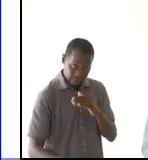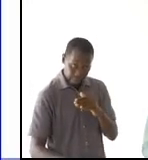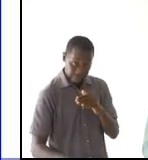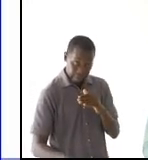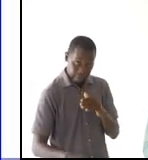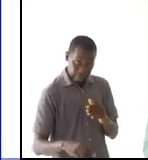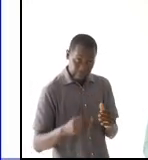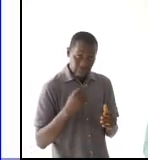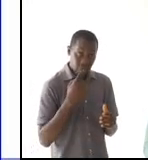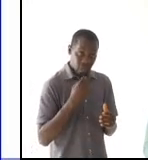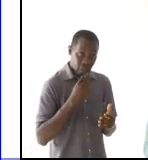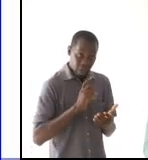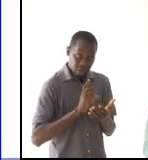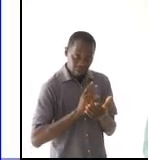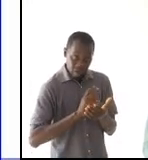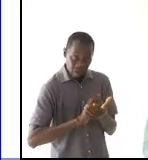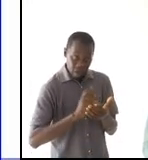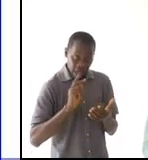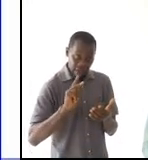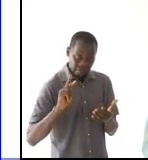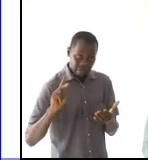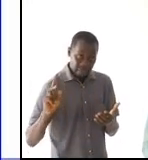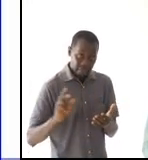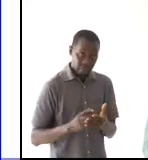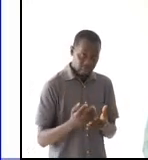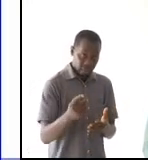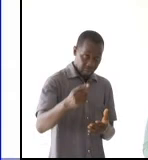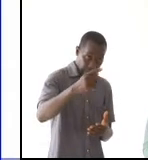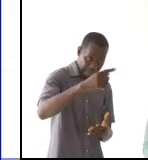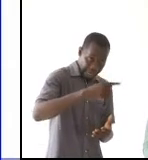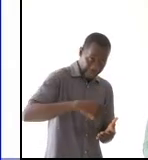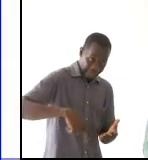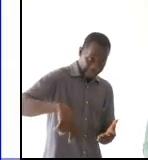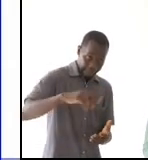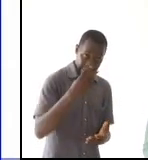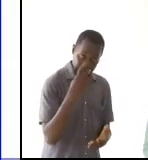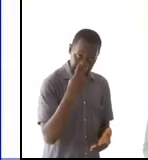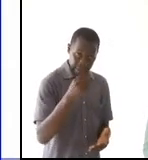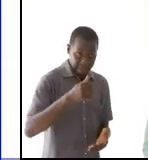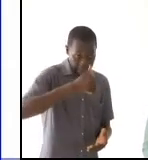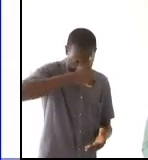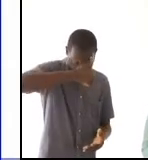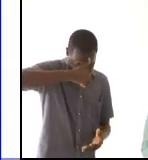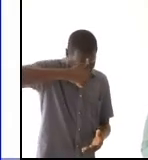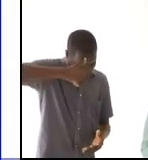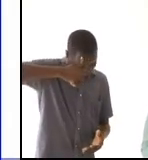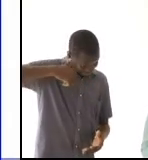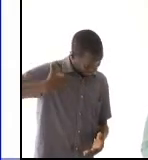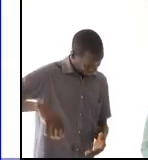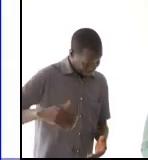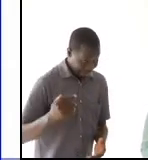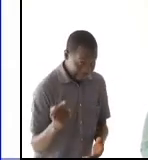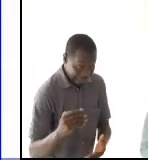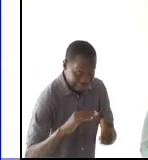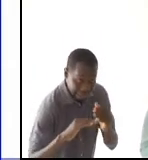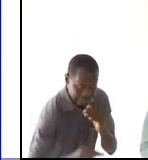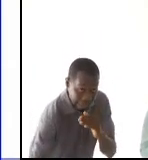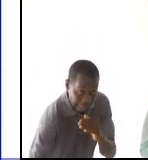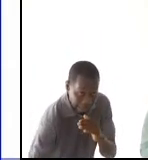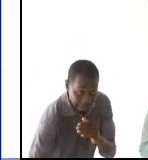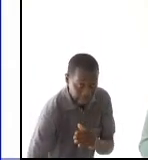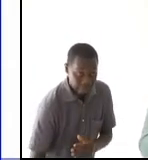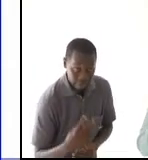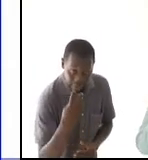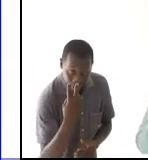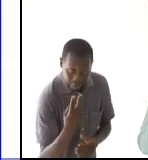the blood vessels coming around, and you can see the sweat gland a little bit at the bottom. that